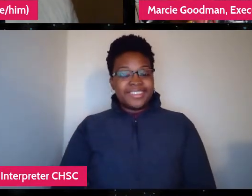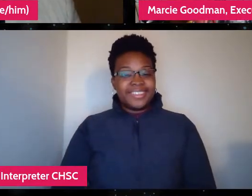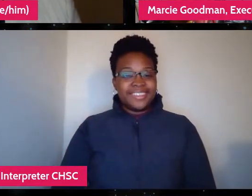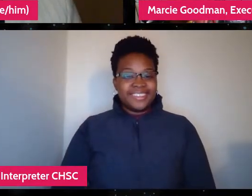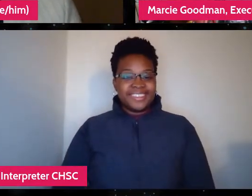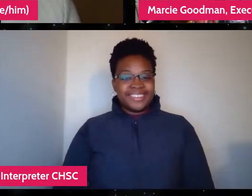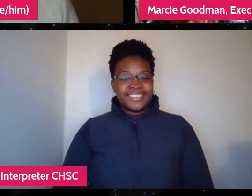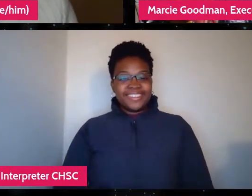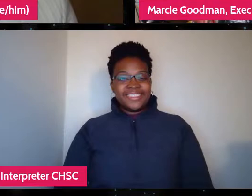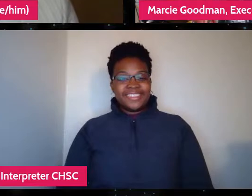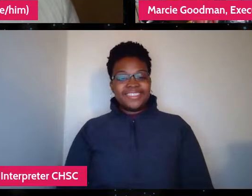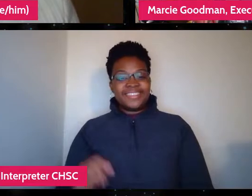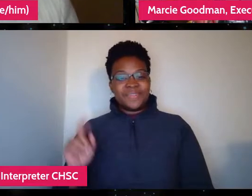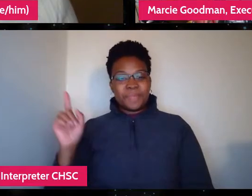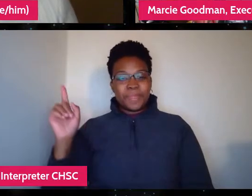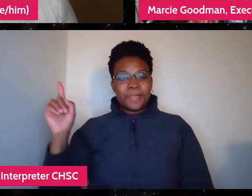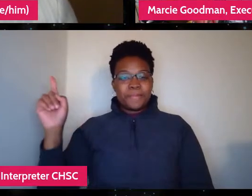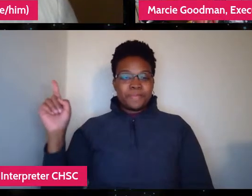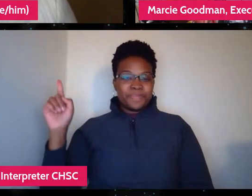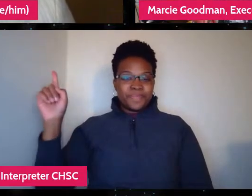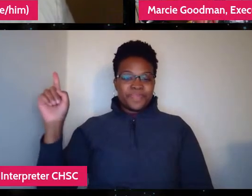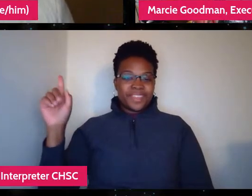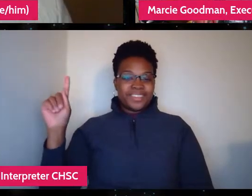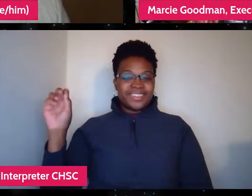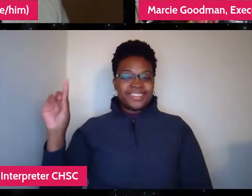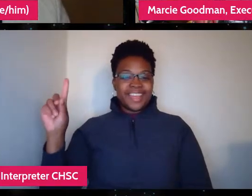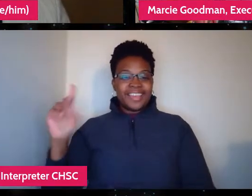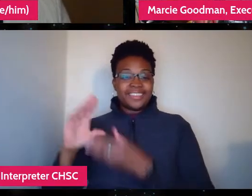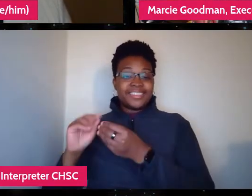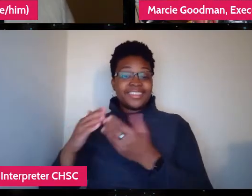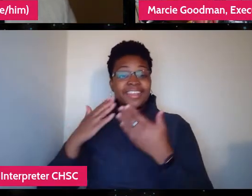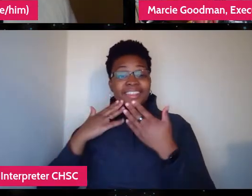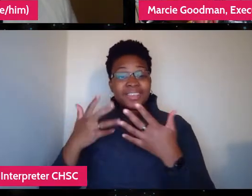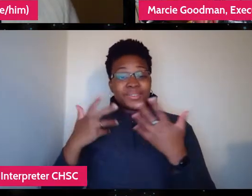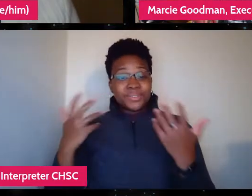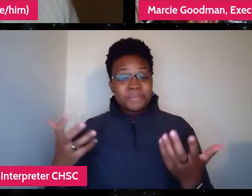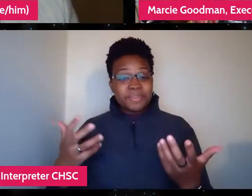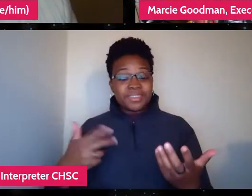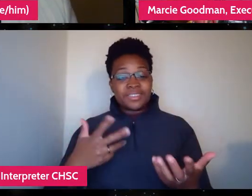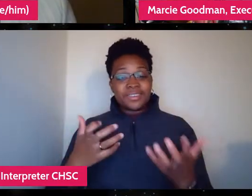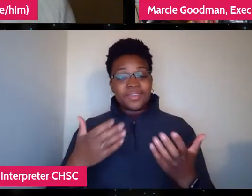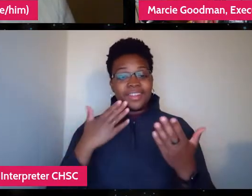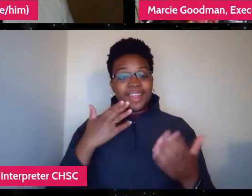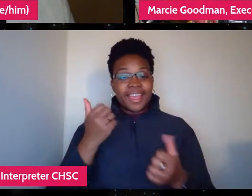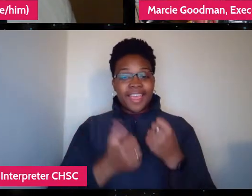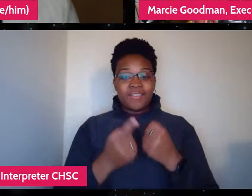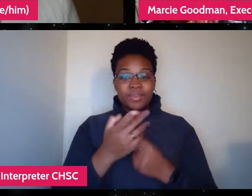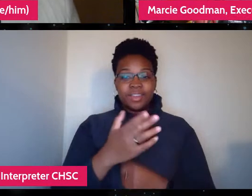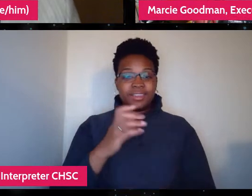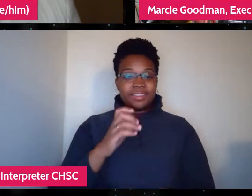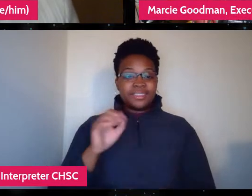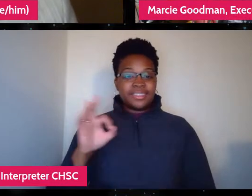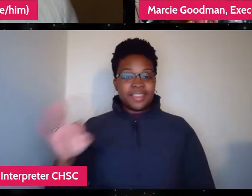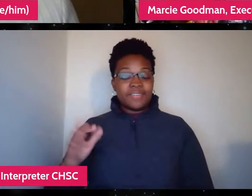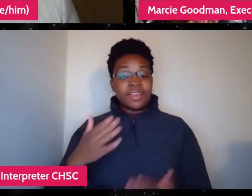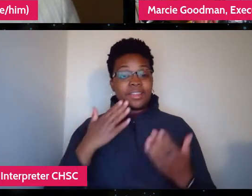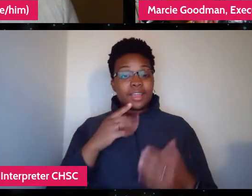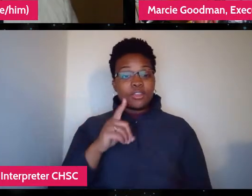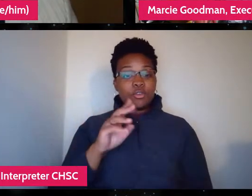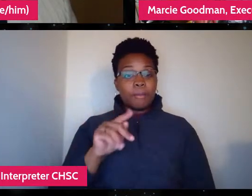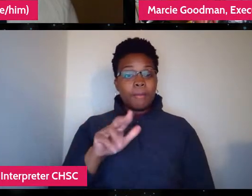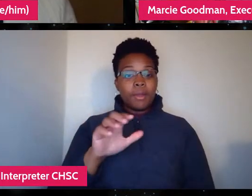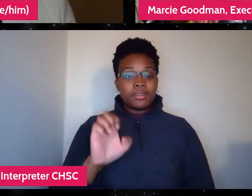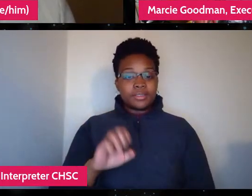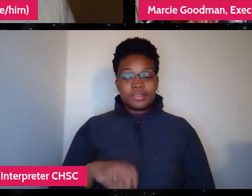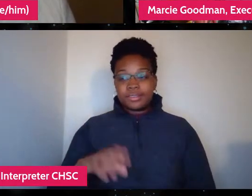Thank you so much. I just want to thank everyone at the Cleveland International Film Festival. Thank you, Marcy,